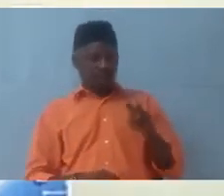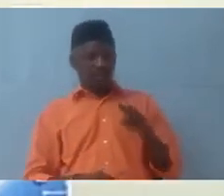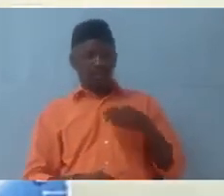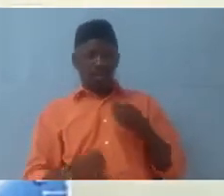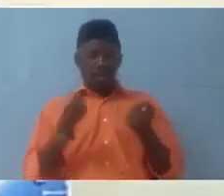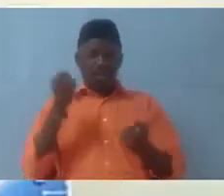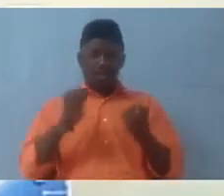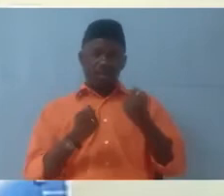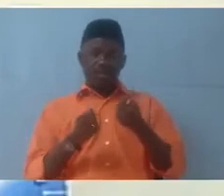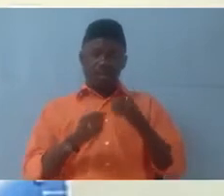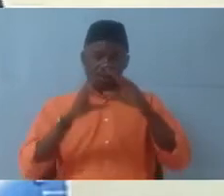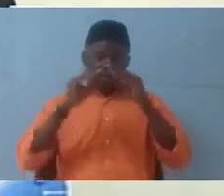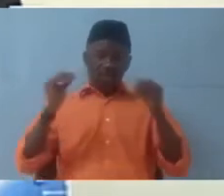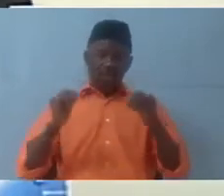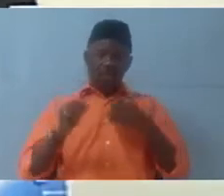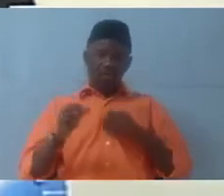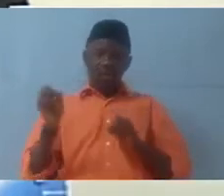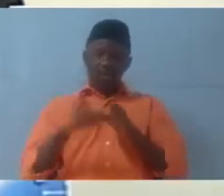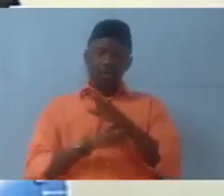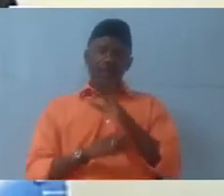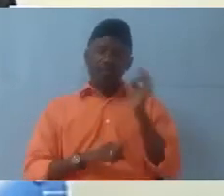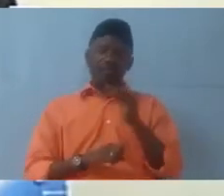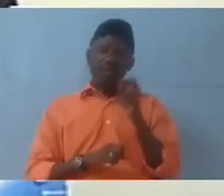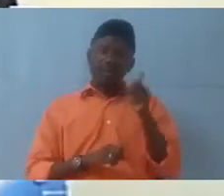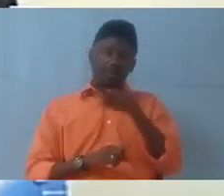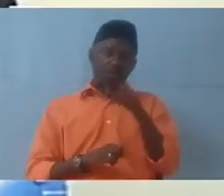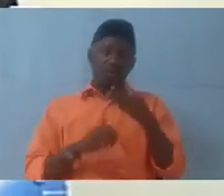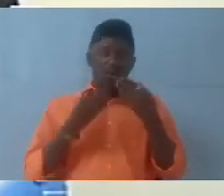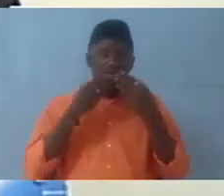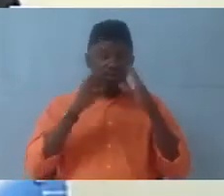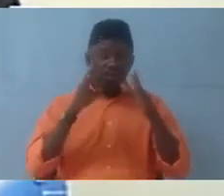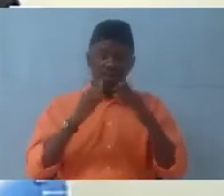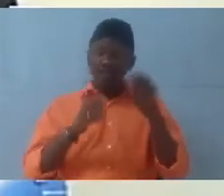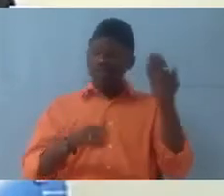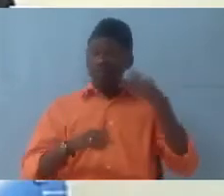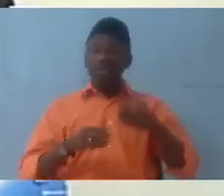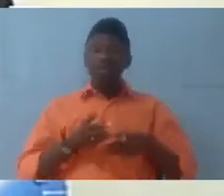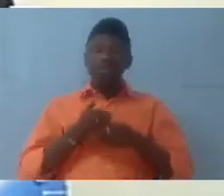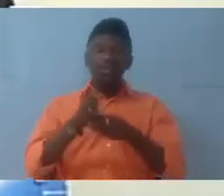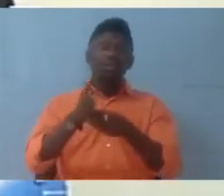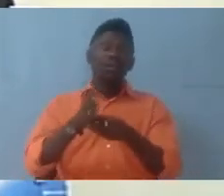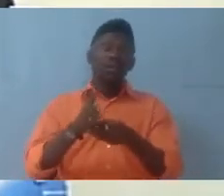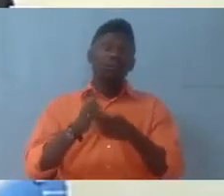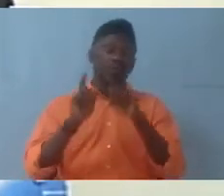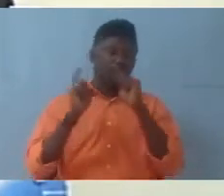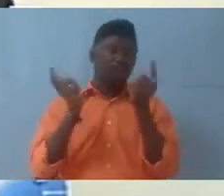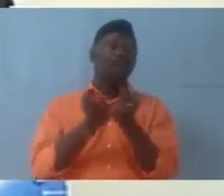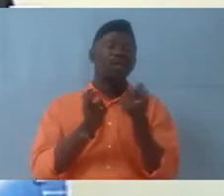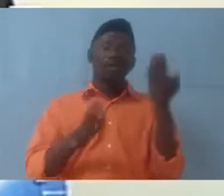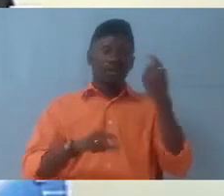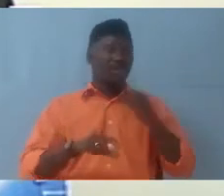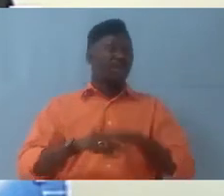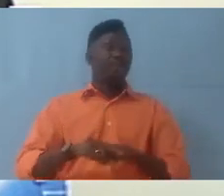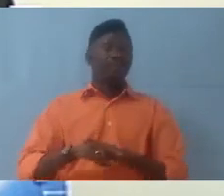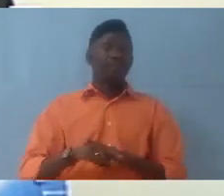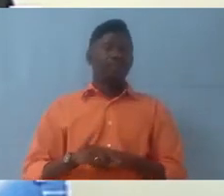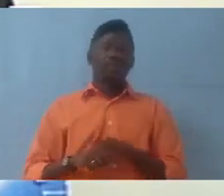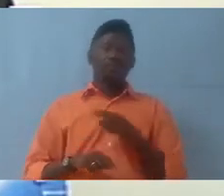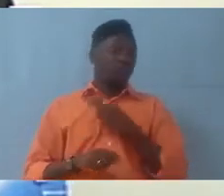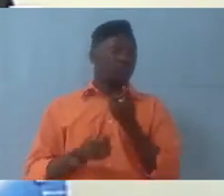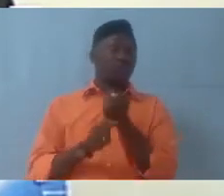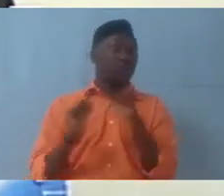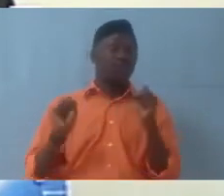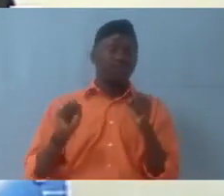may send very wrong information to the director general at the time. Tay temen nak ne mom mu ngey liggey NIA ñu gis